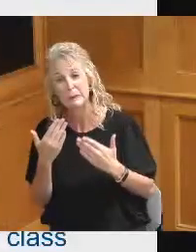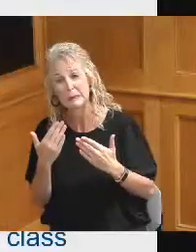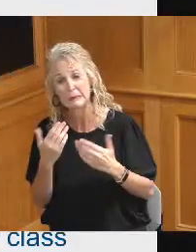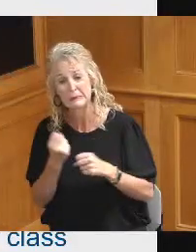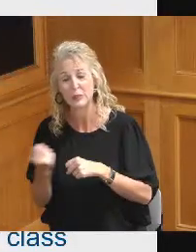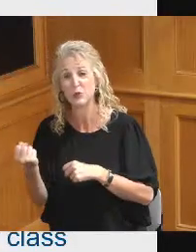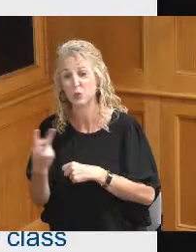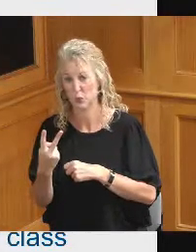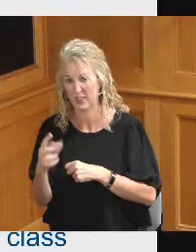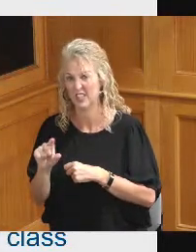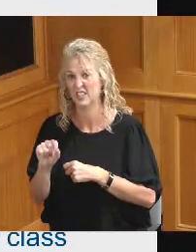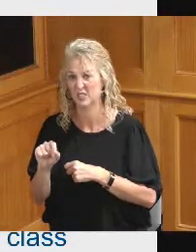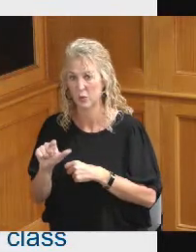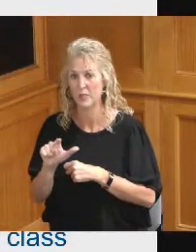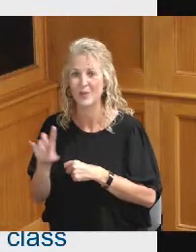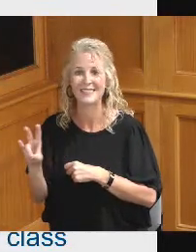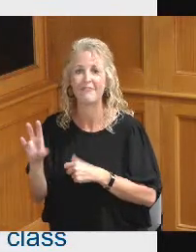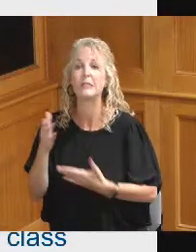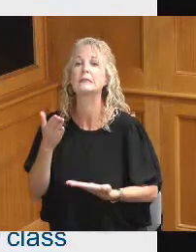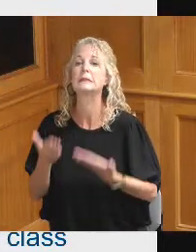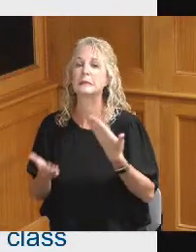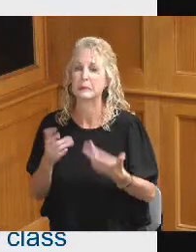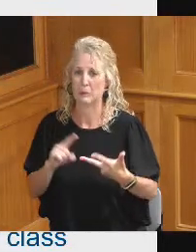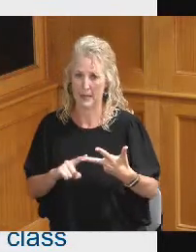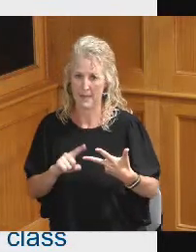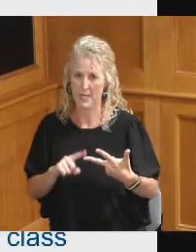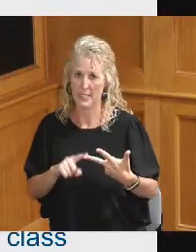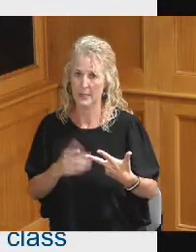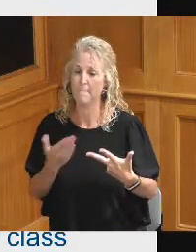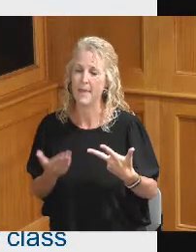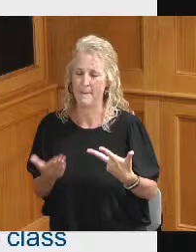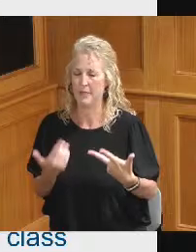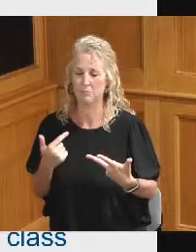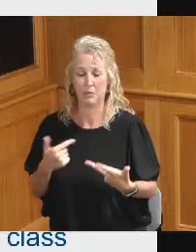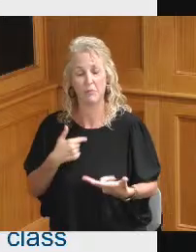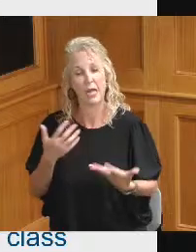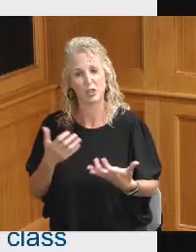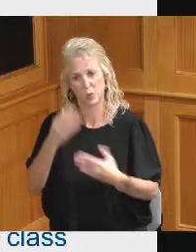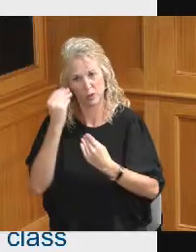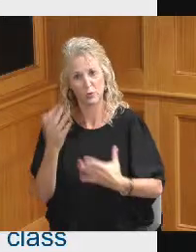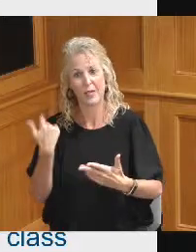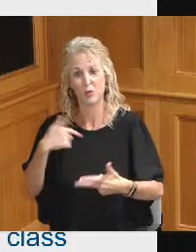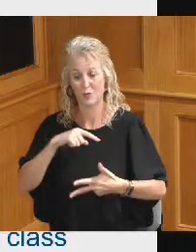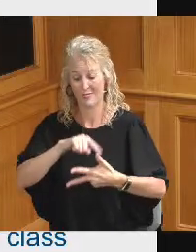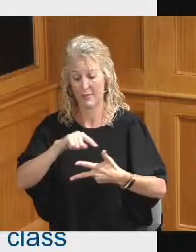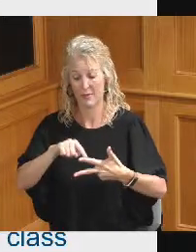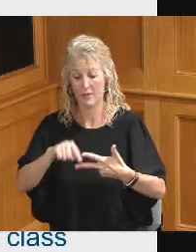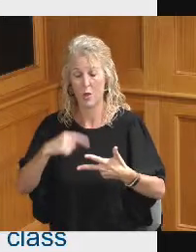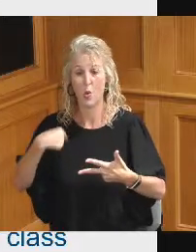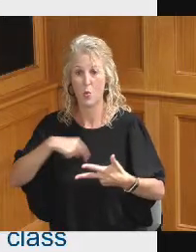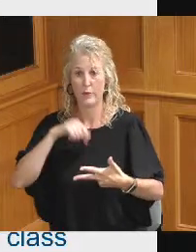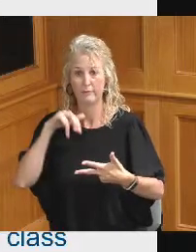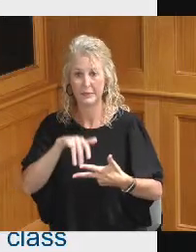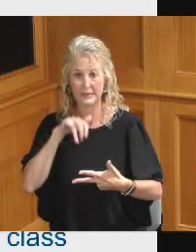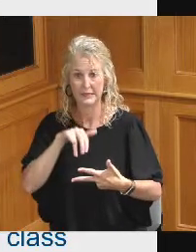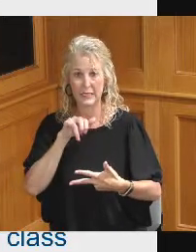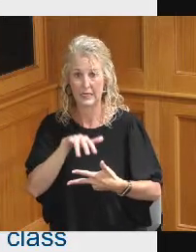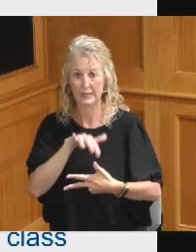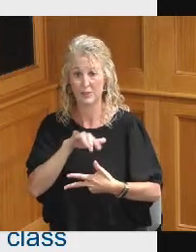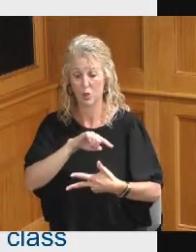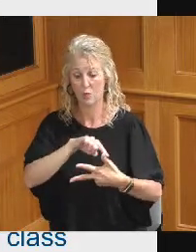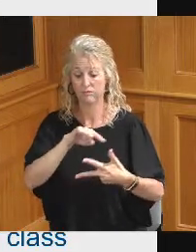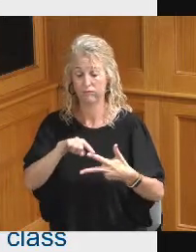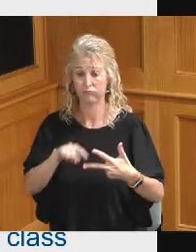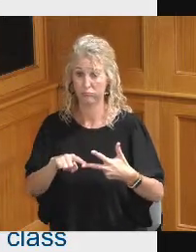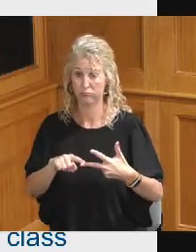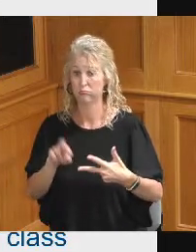in 2027 that we would come to the board with a recommendation on that. But we are studying that right now. So those are the